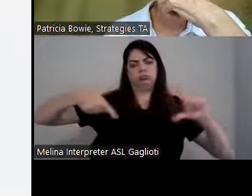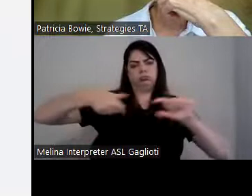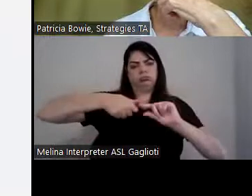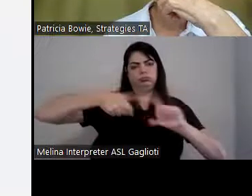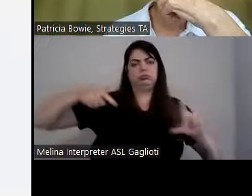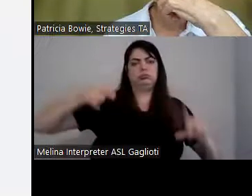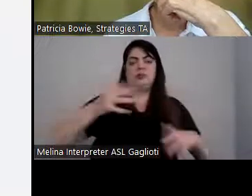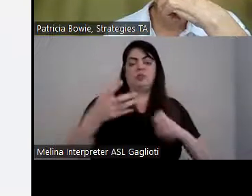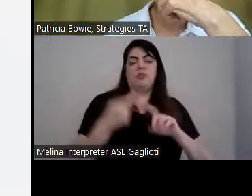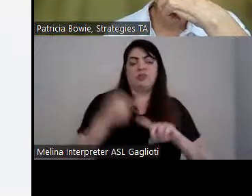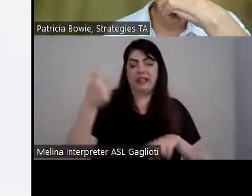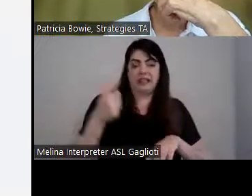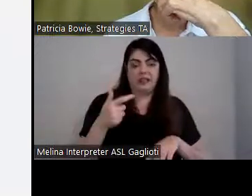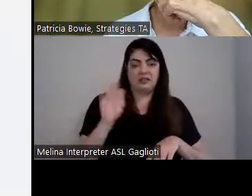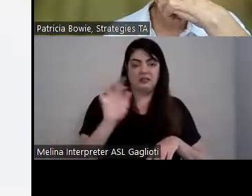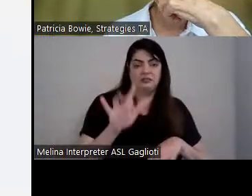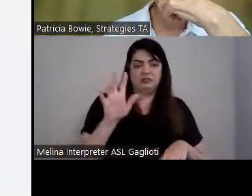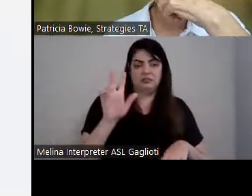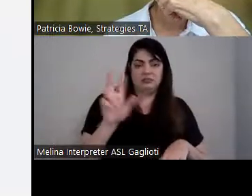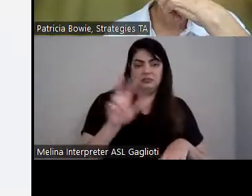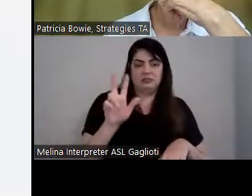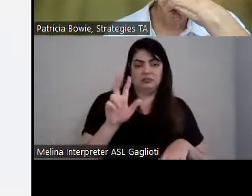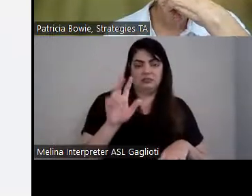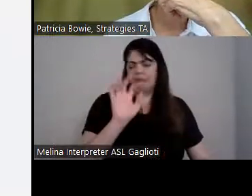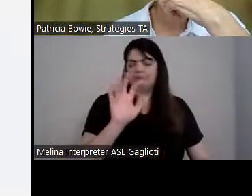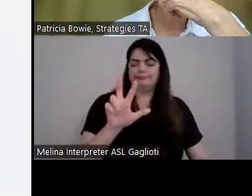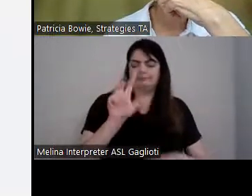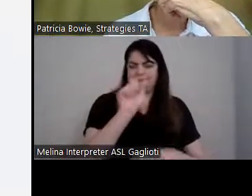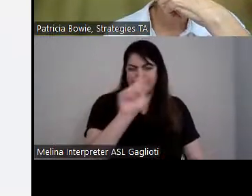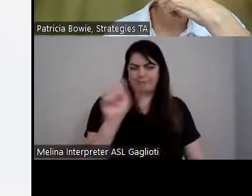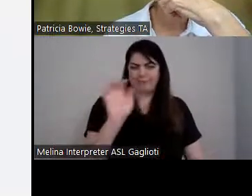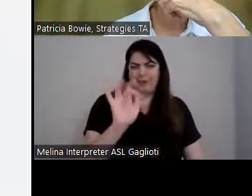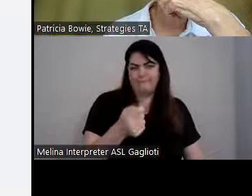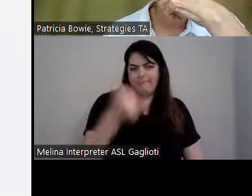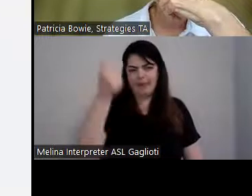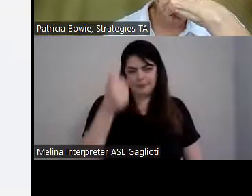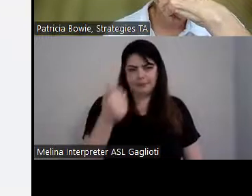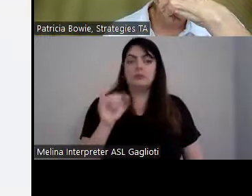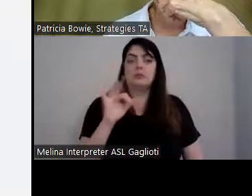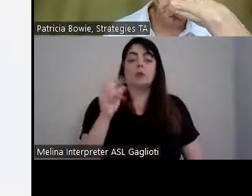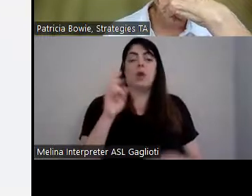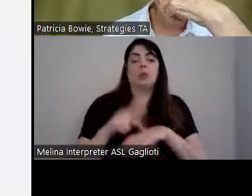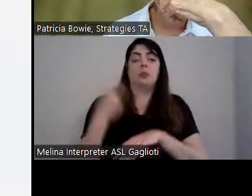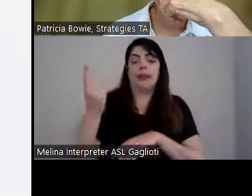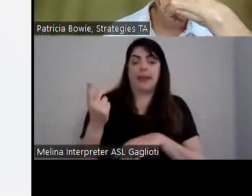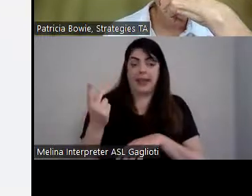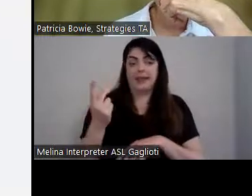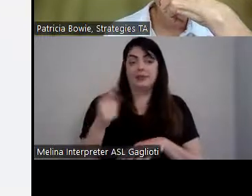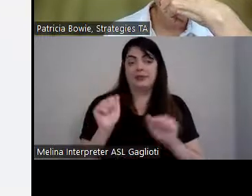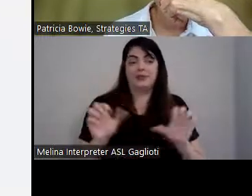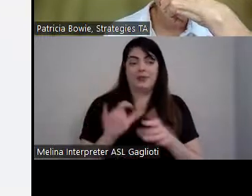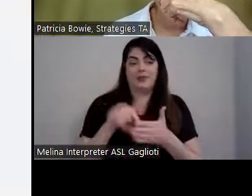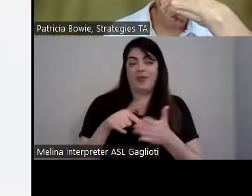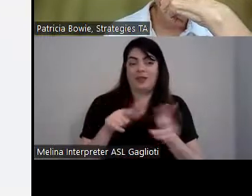to delete it, you just hit the 3 little circles here and you can delete that. If you want to duplicate it, you can do that as